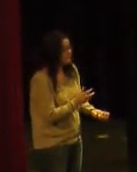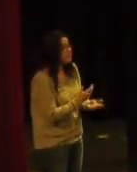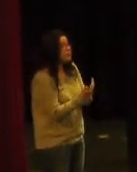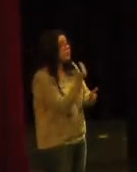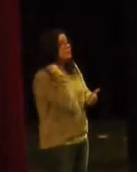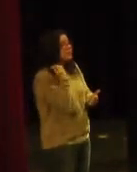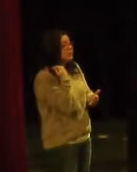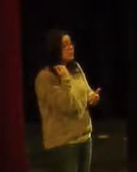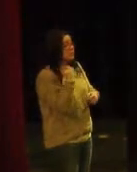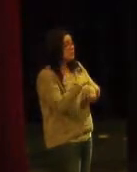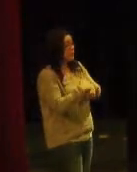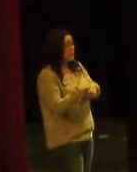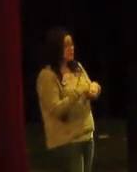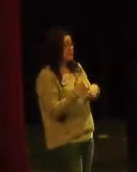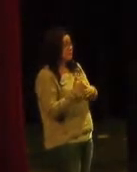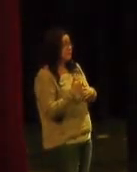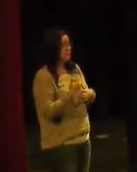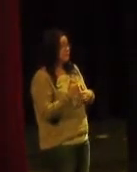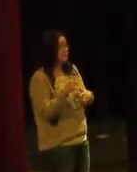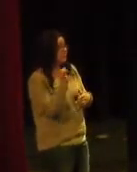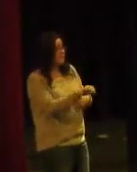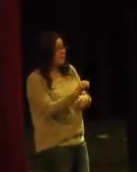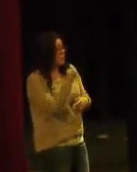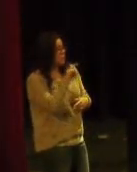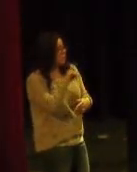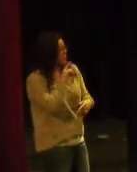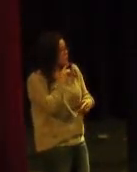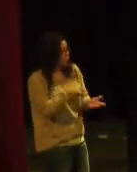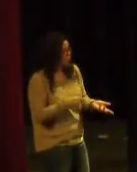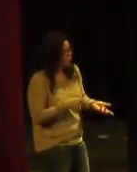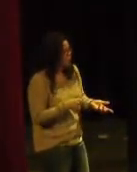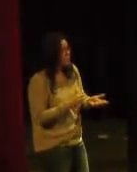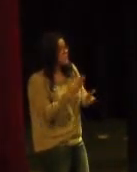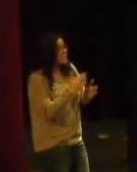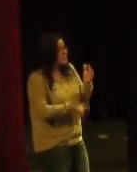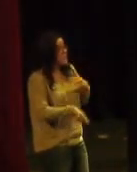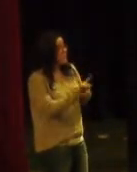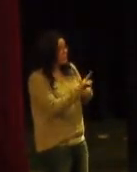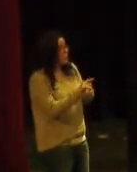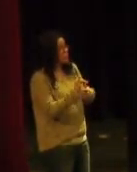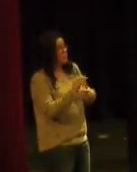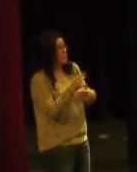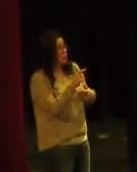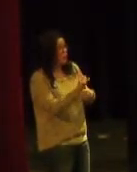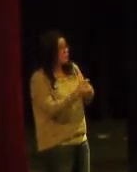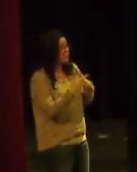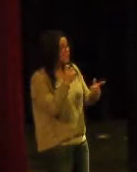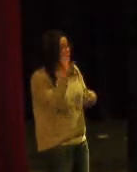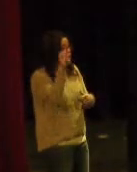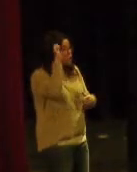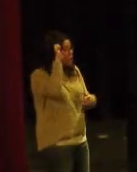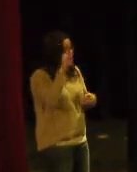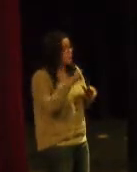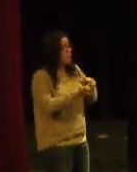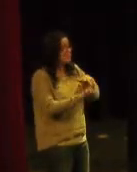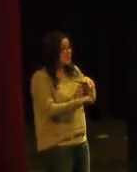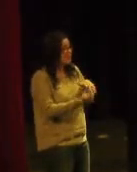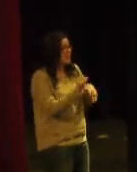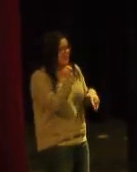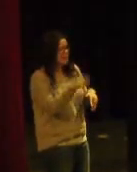previous generations of immigrants, this wasn't necessarily true. Some of those immigrants from Europe were escaping not just dire